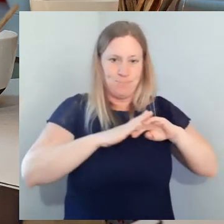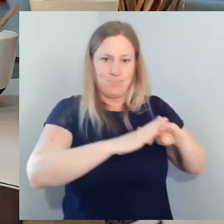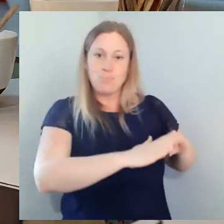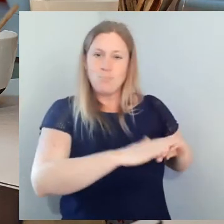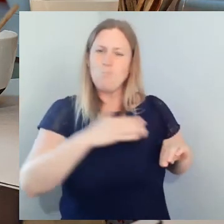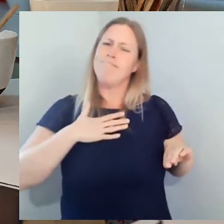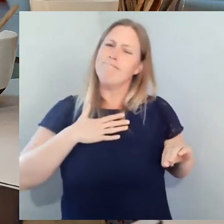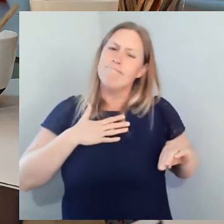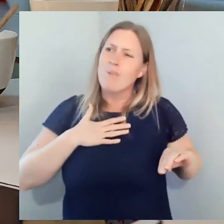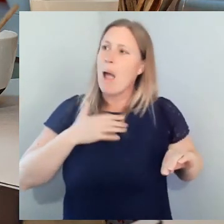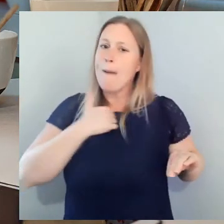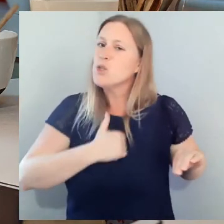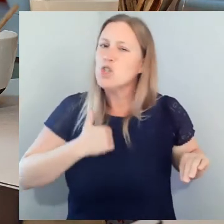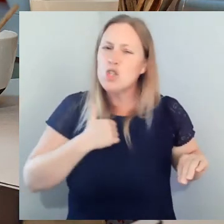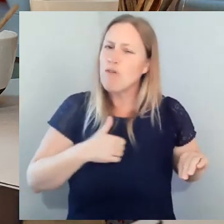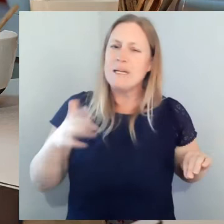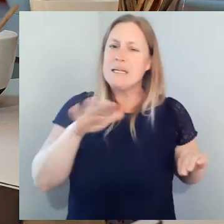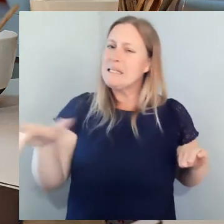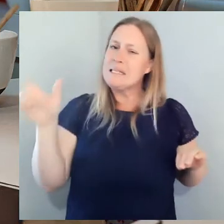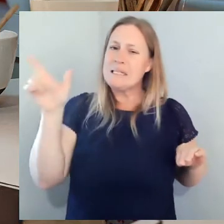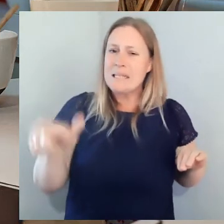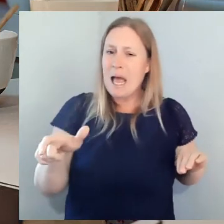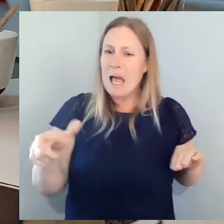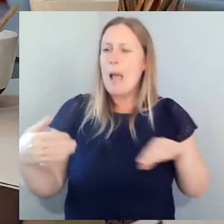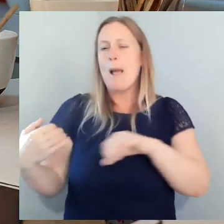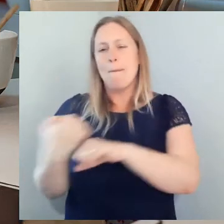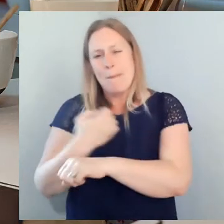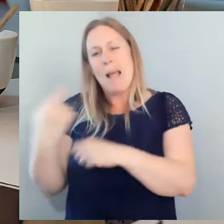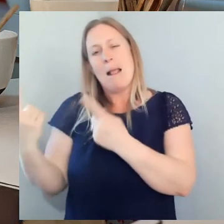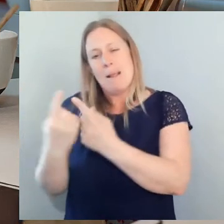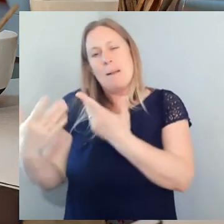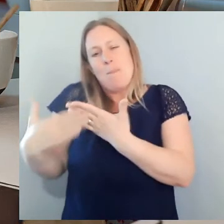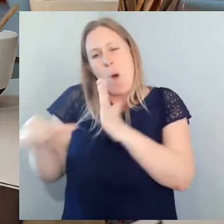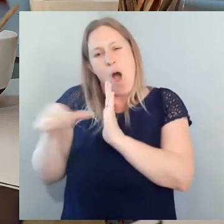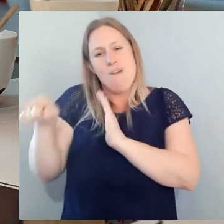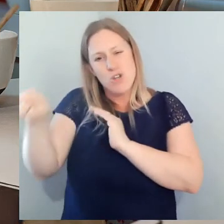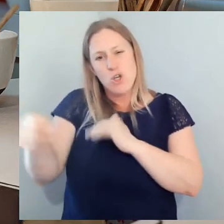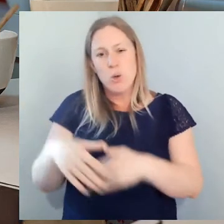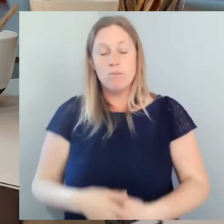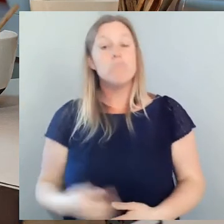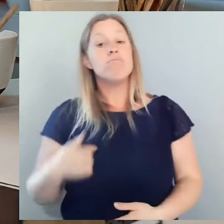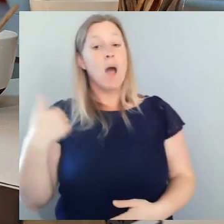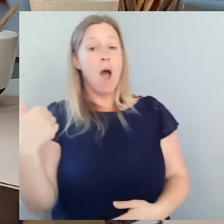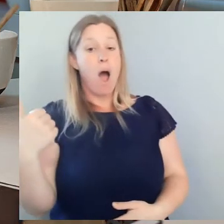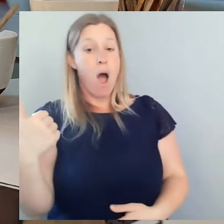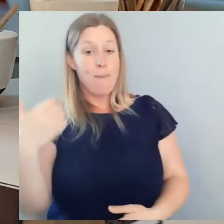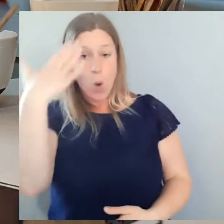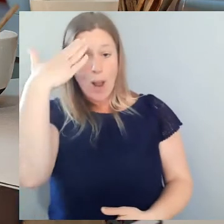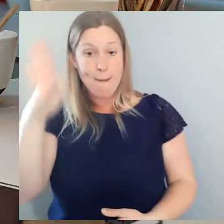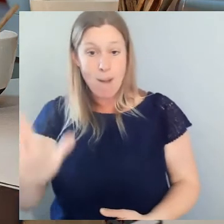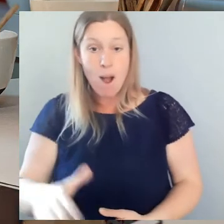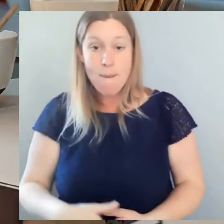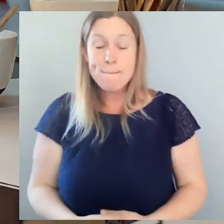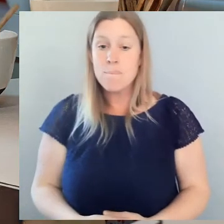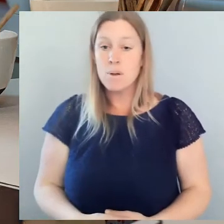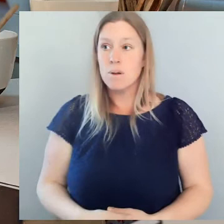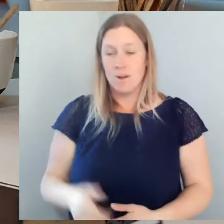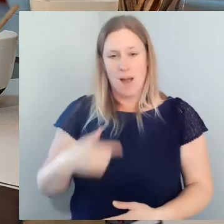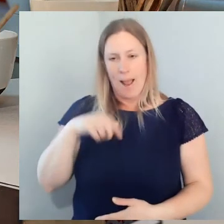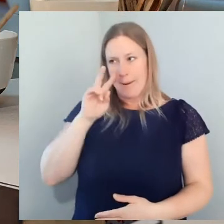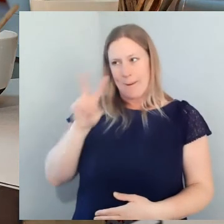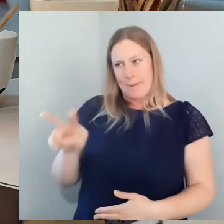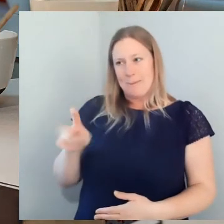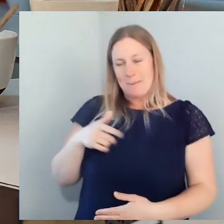right thing. I'm sorry he didn't stay. It's made things so hard for you. I'm okay,